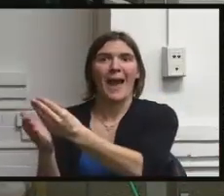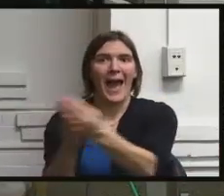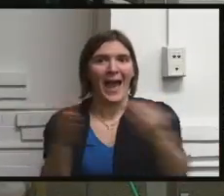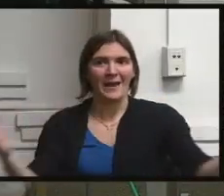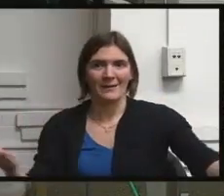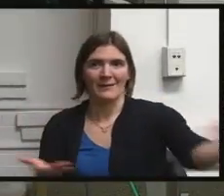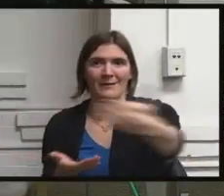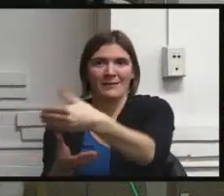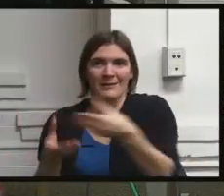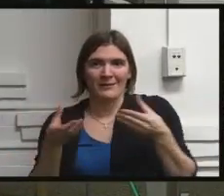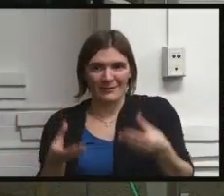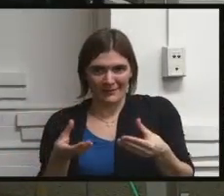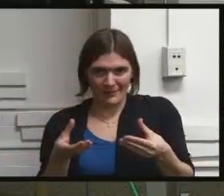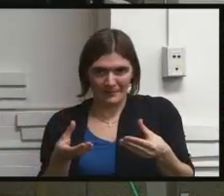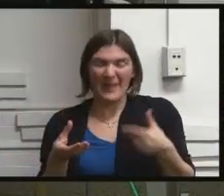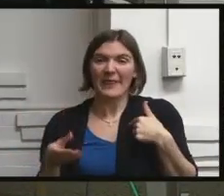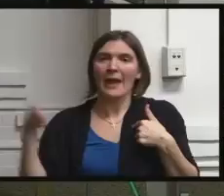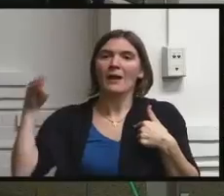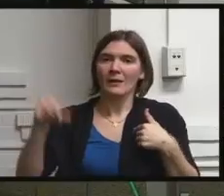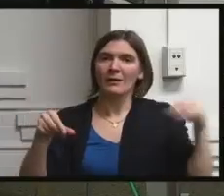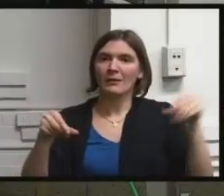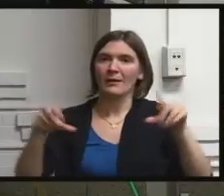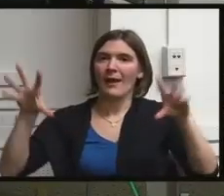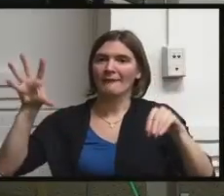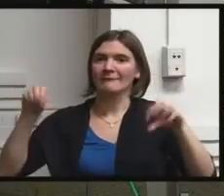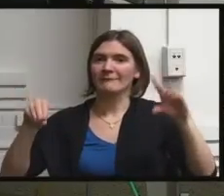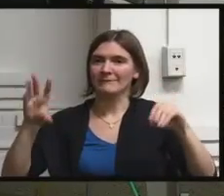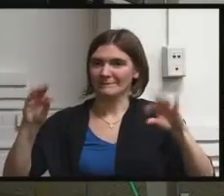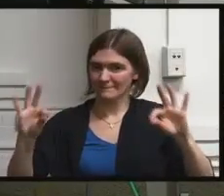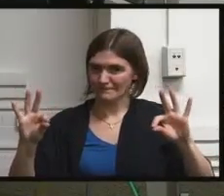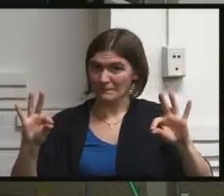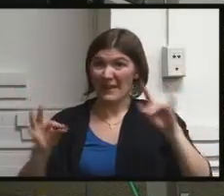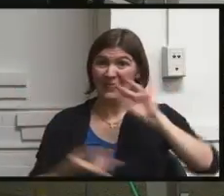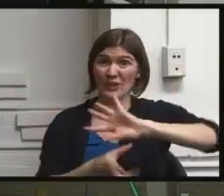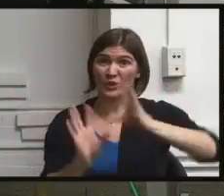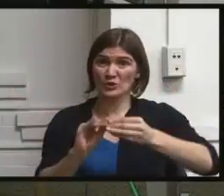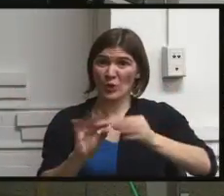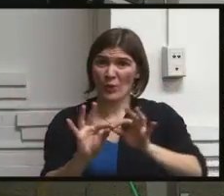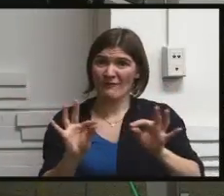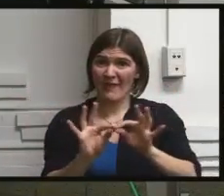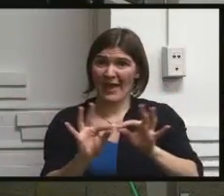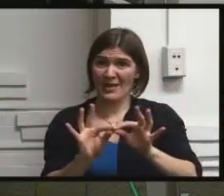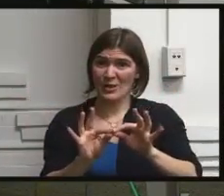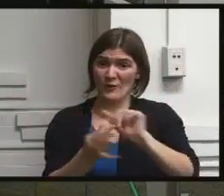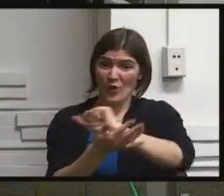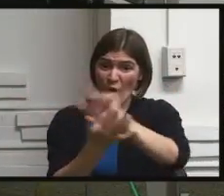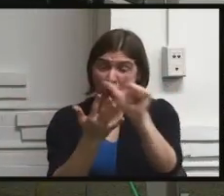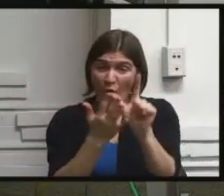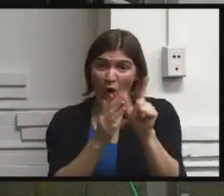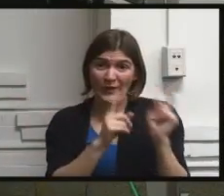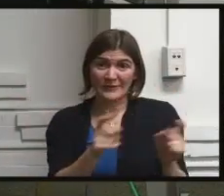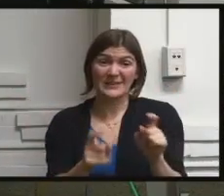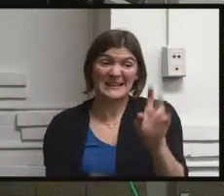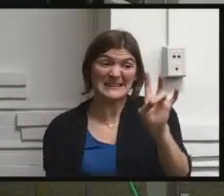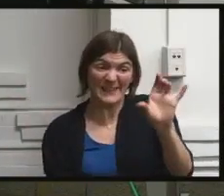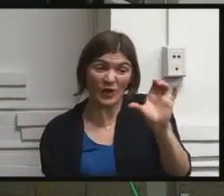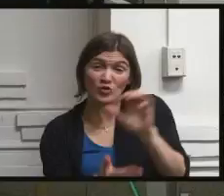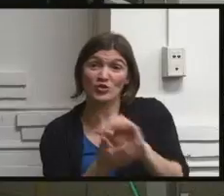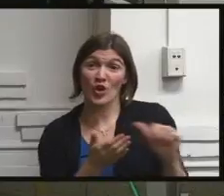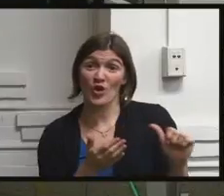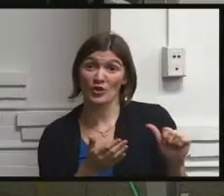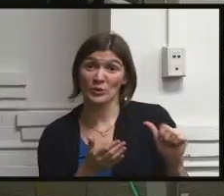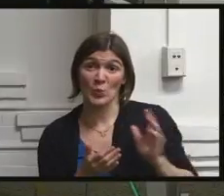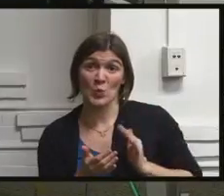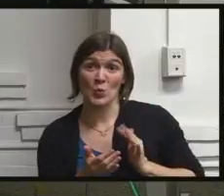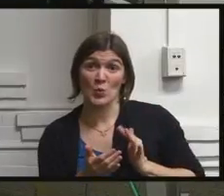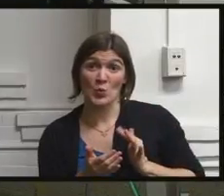the property owners matched. And I think now the total value of the various gifts are $700. So it provides